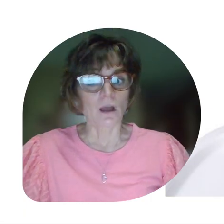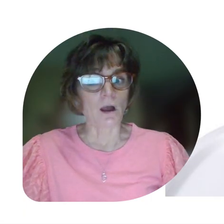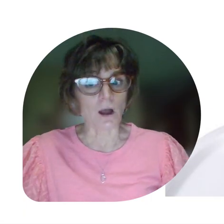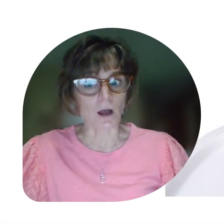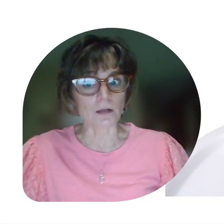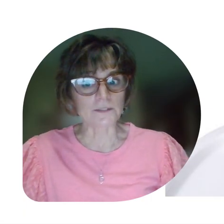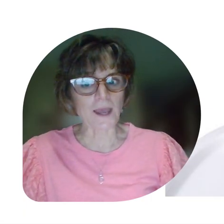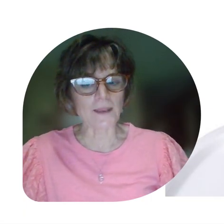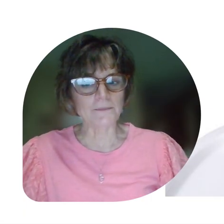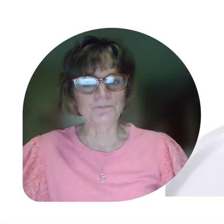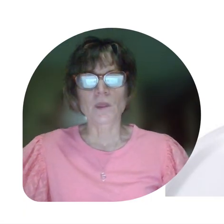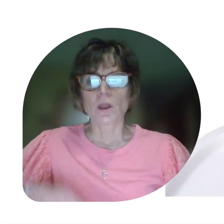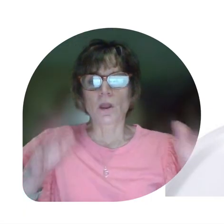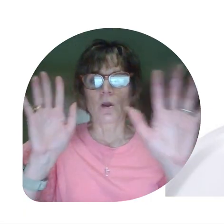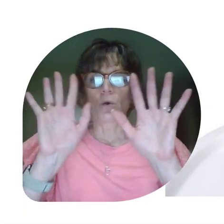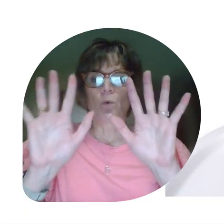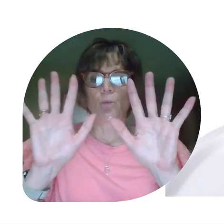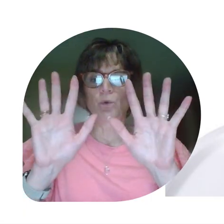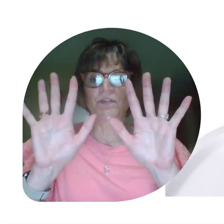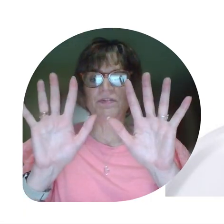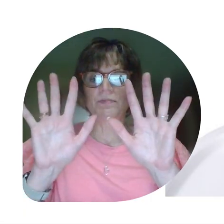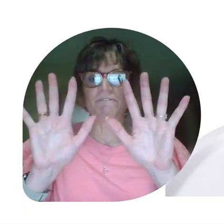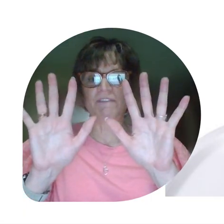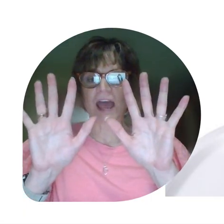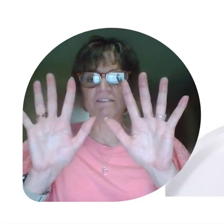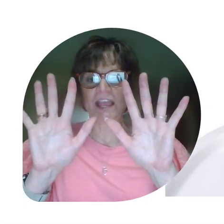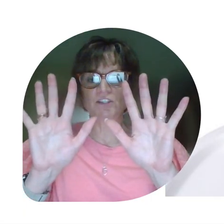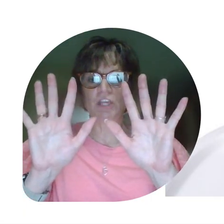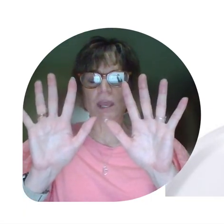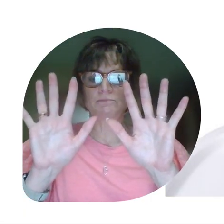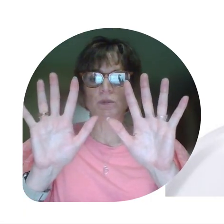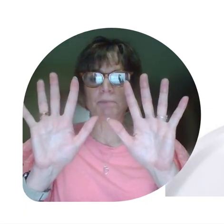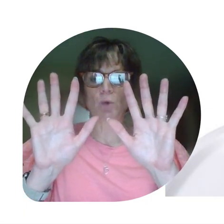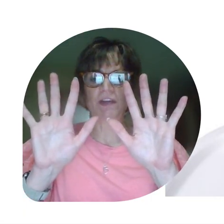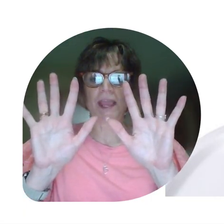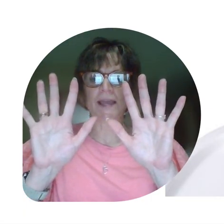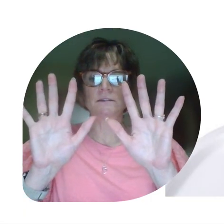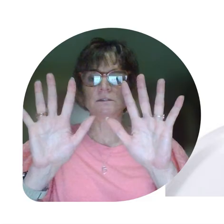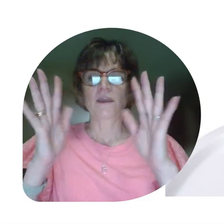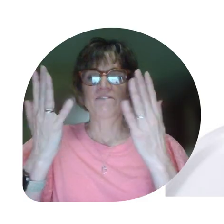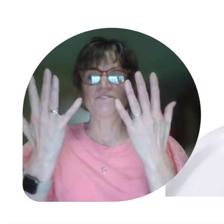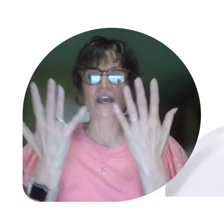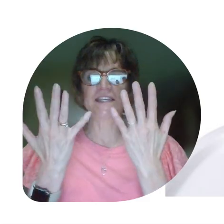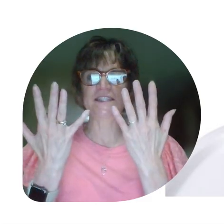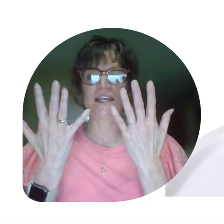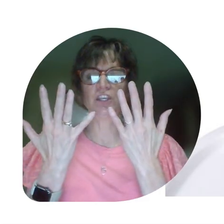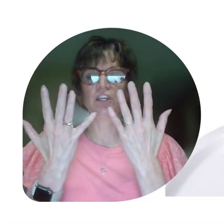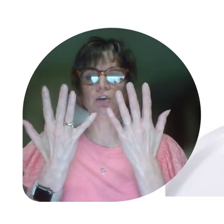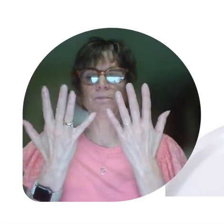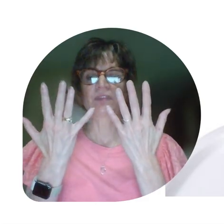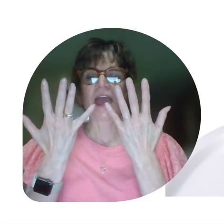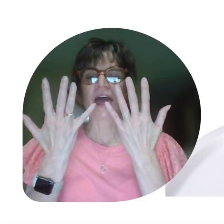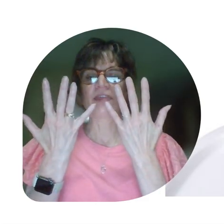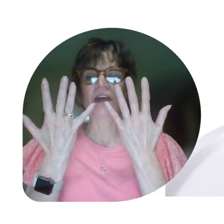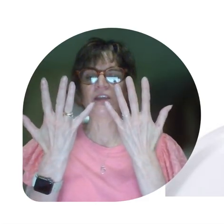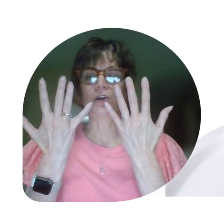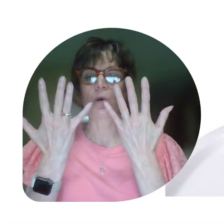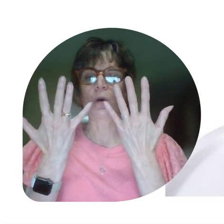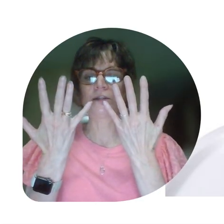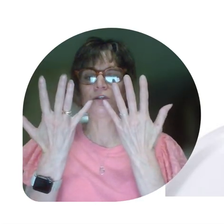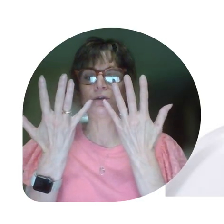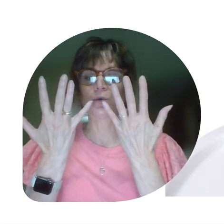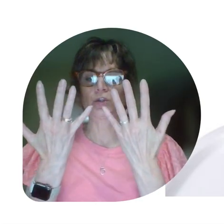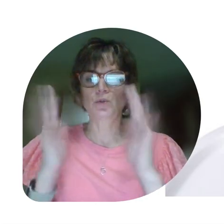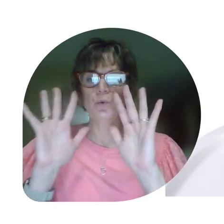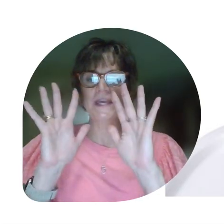Finish. All done. With 5-hand shape with both hands facing you, and then you're